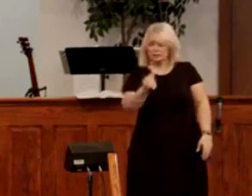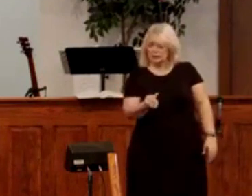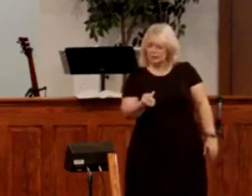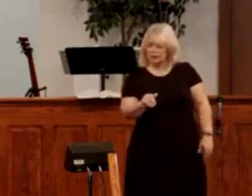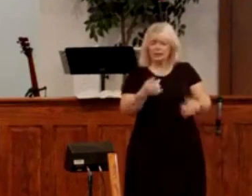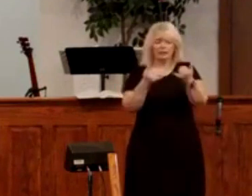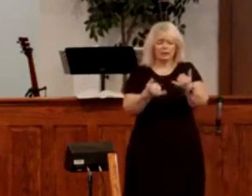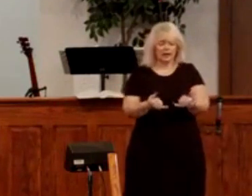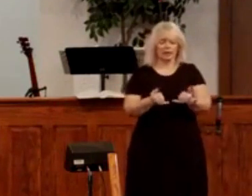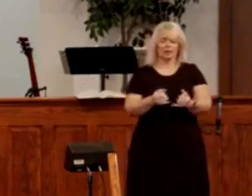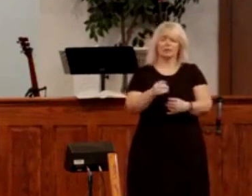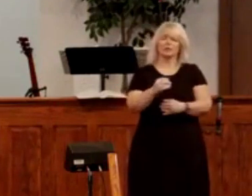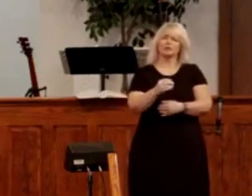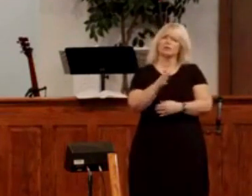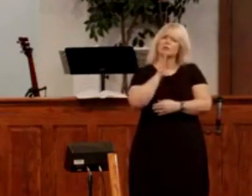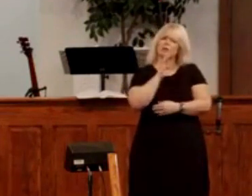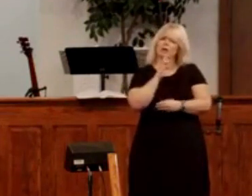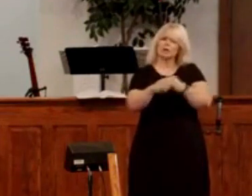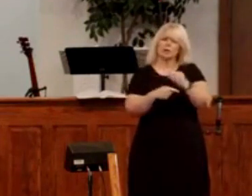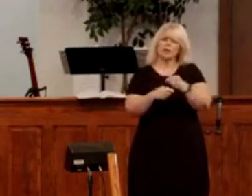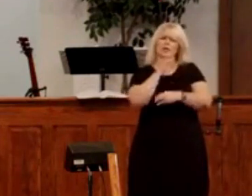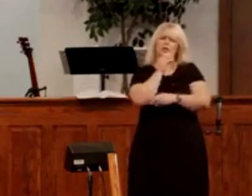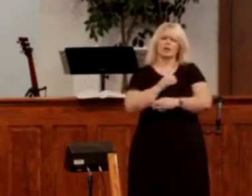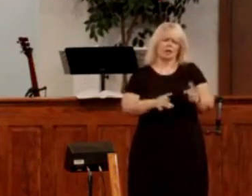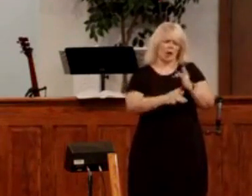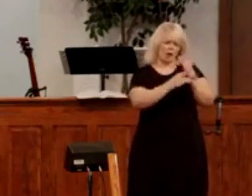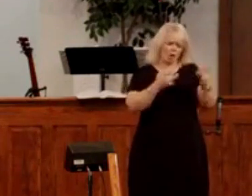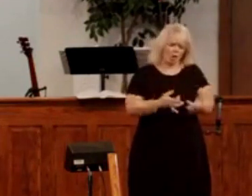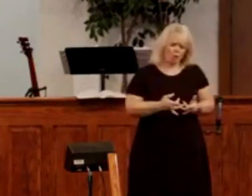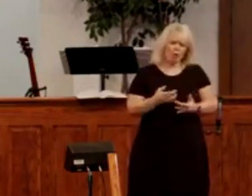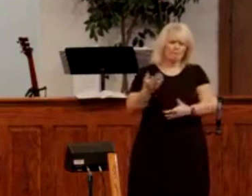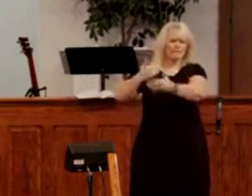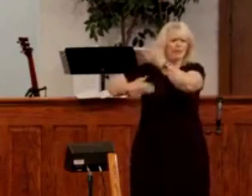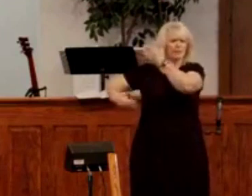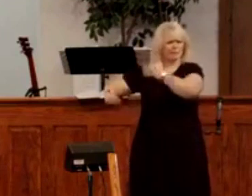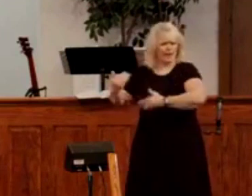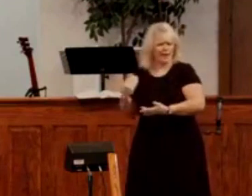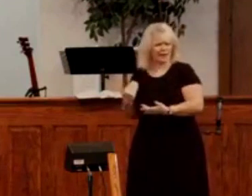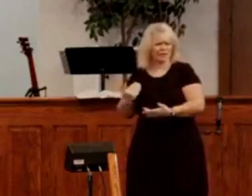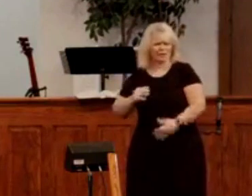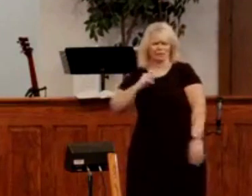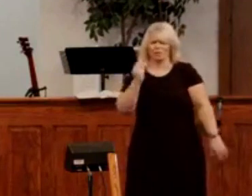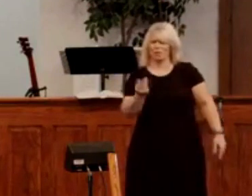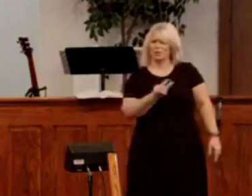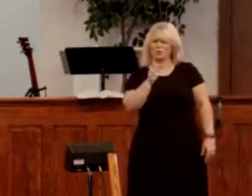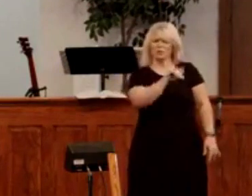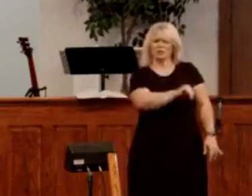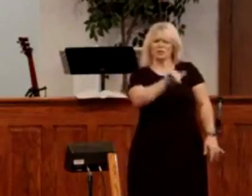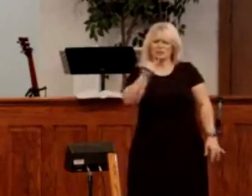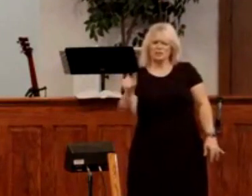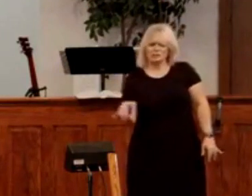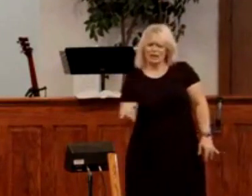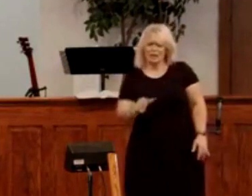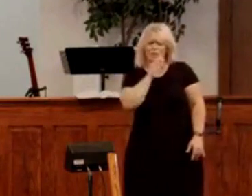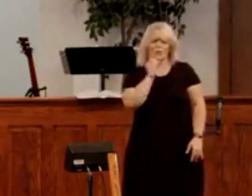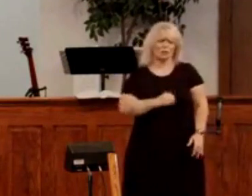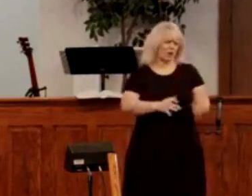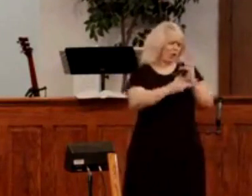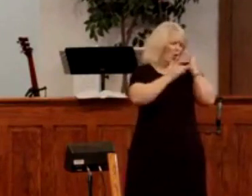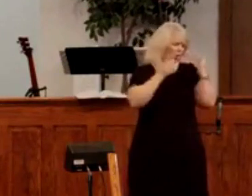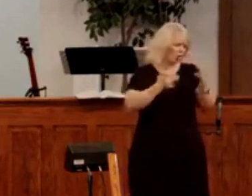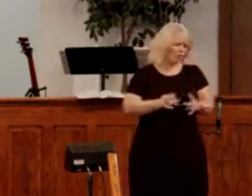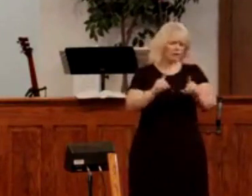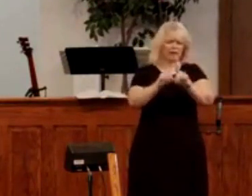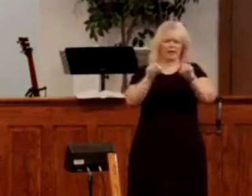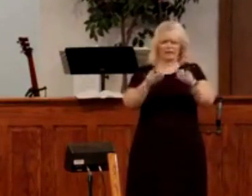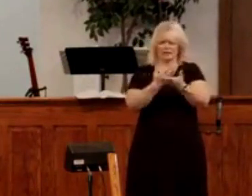old heart. Now he says, but you know what? We used to be this way. With the old heart, we had different things. And you